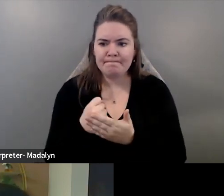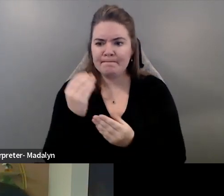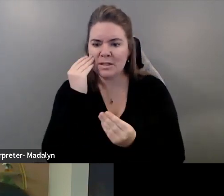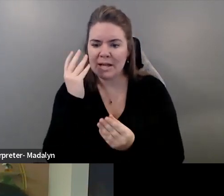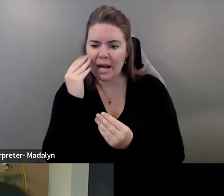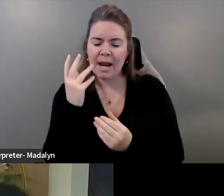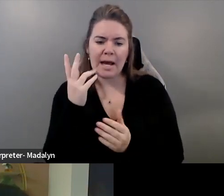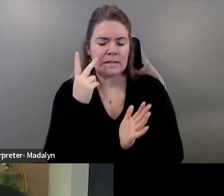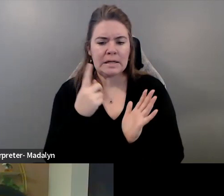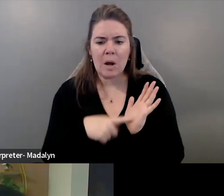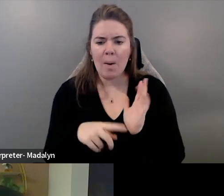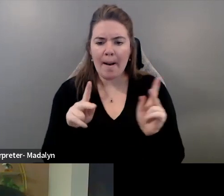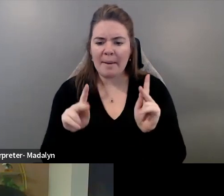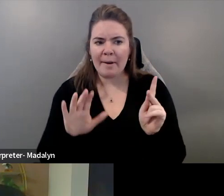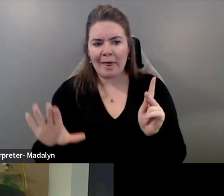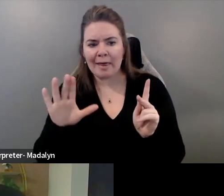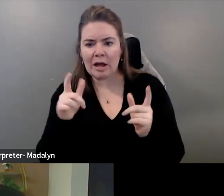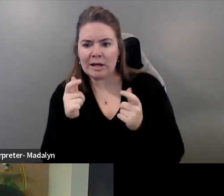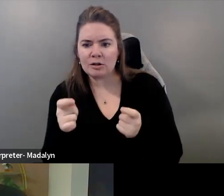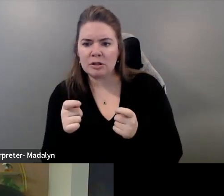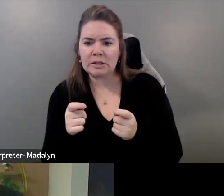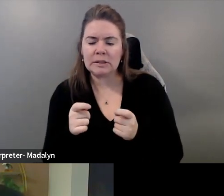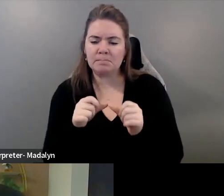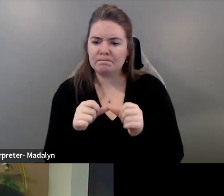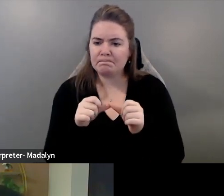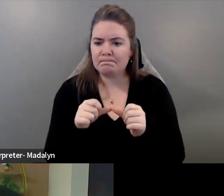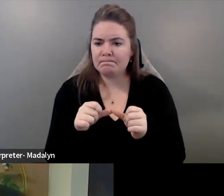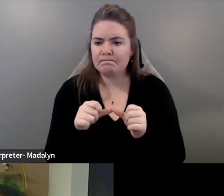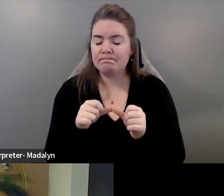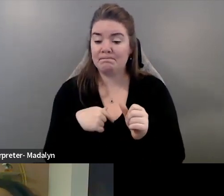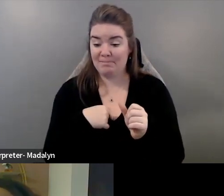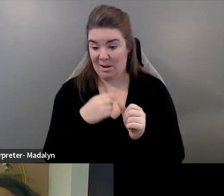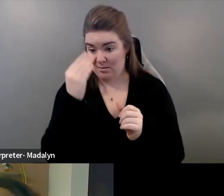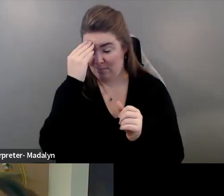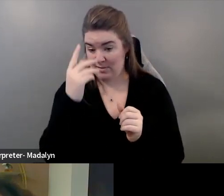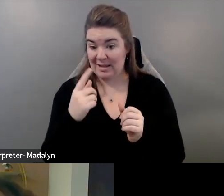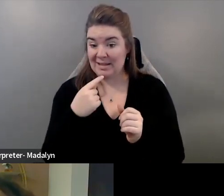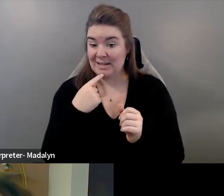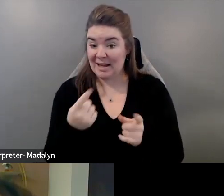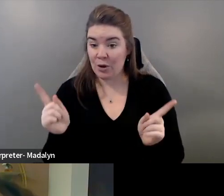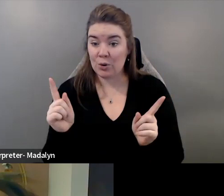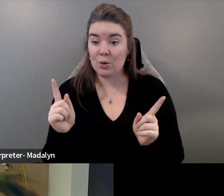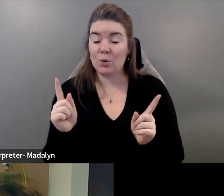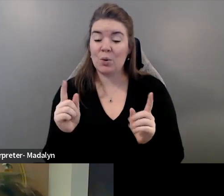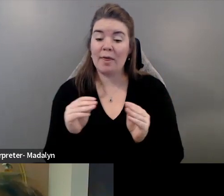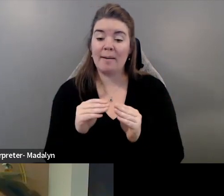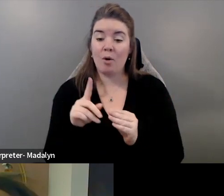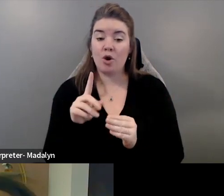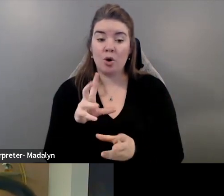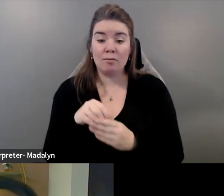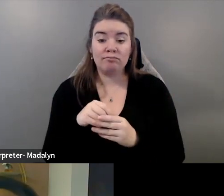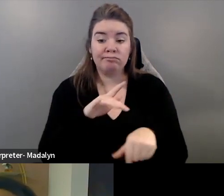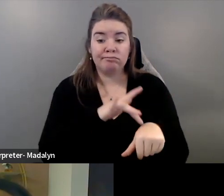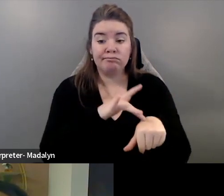what people's interest is. And I tell you, the more that you plant yourself in groups or